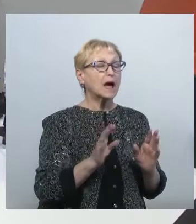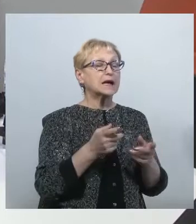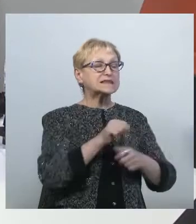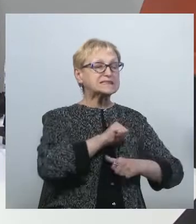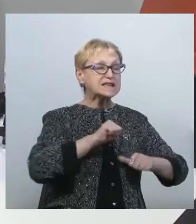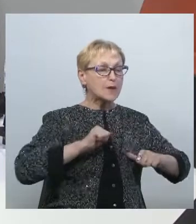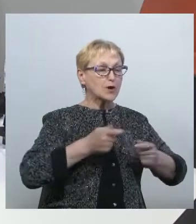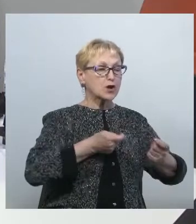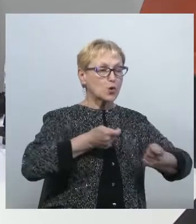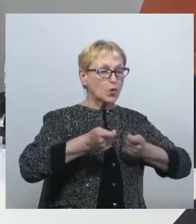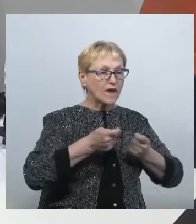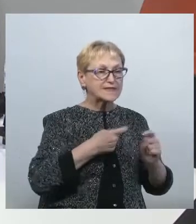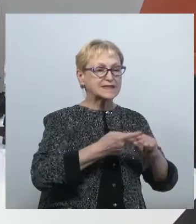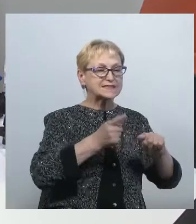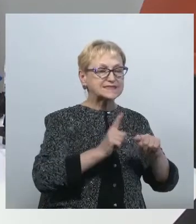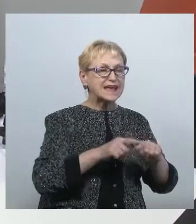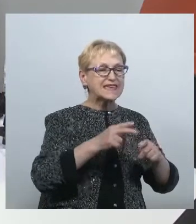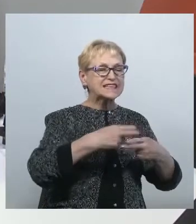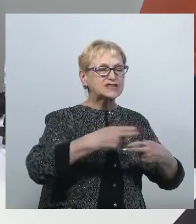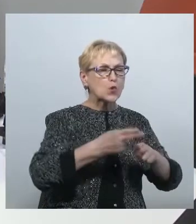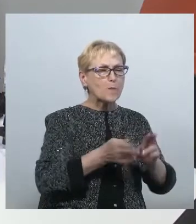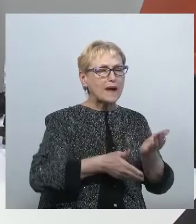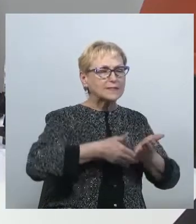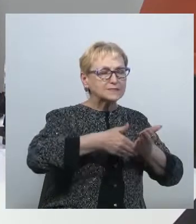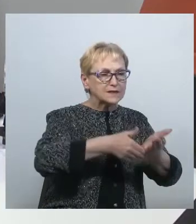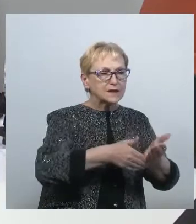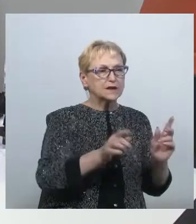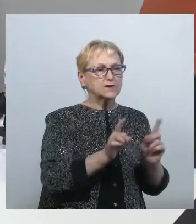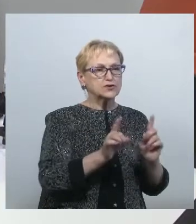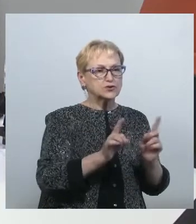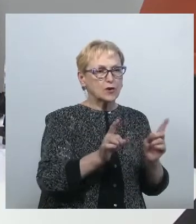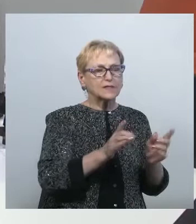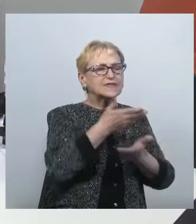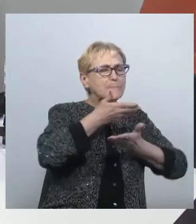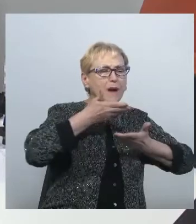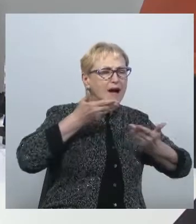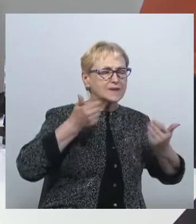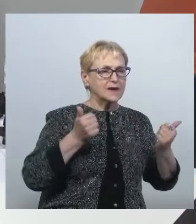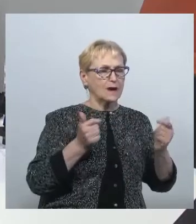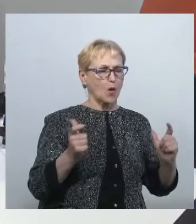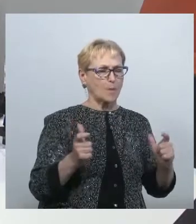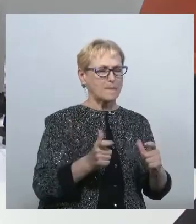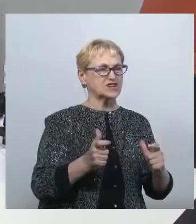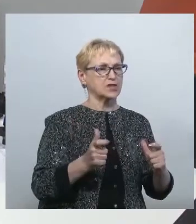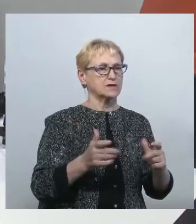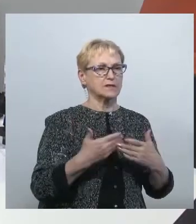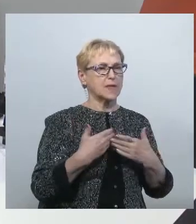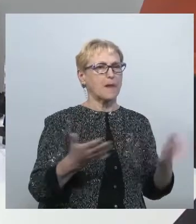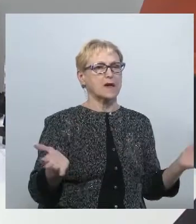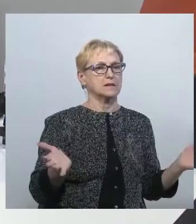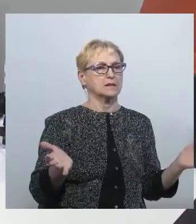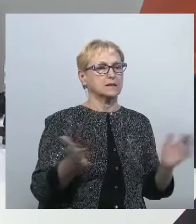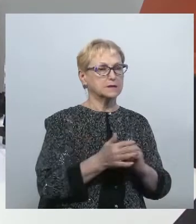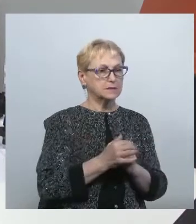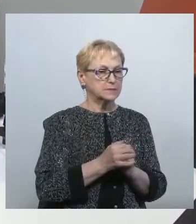it's self regulation is the tool that has no limitations, neither geographical or industrial, then what